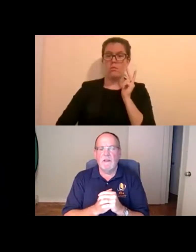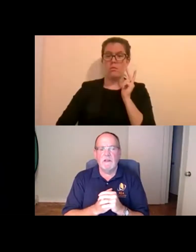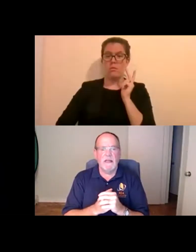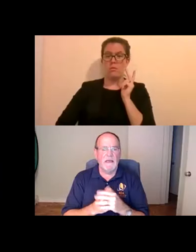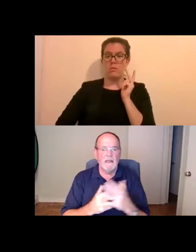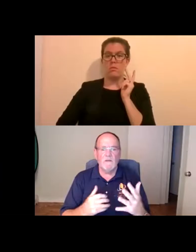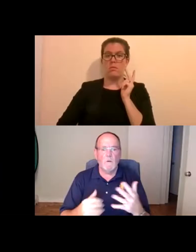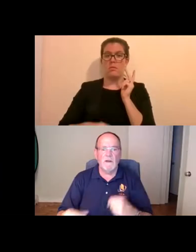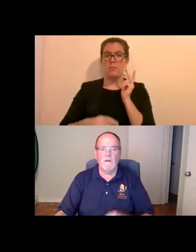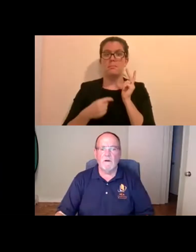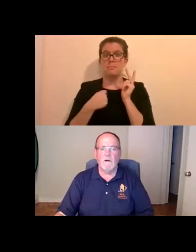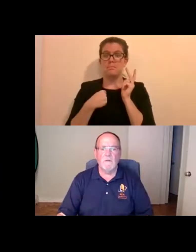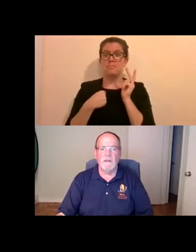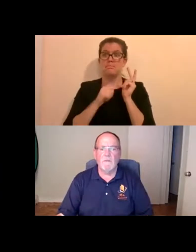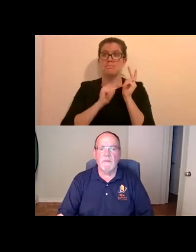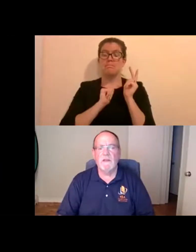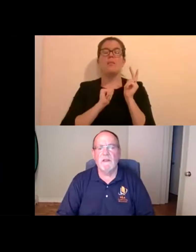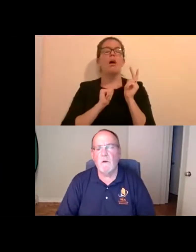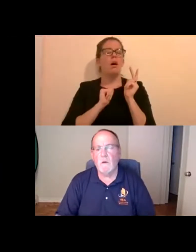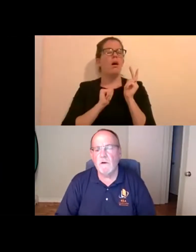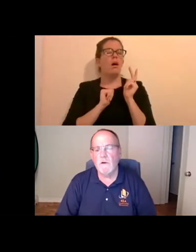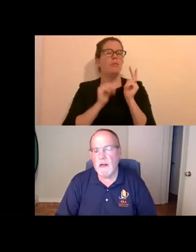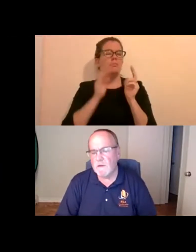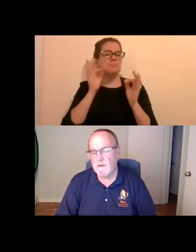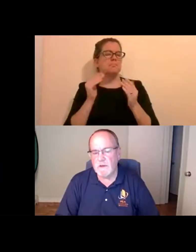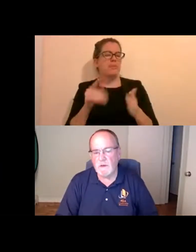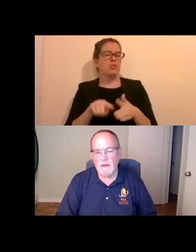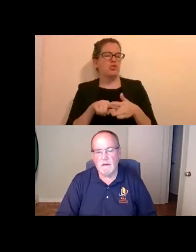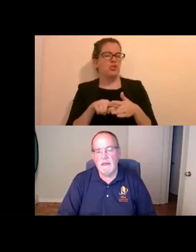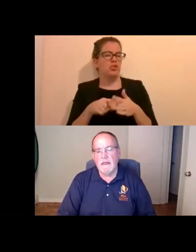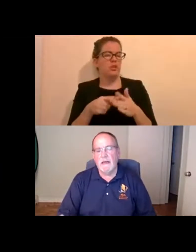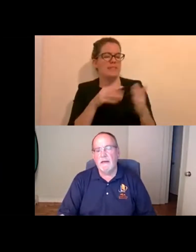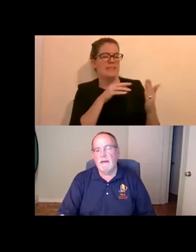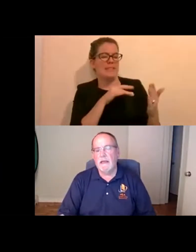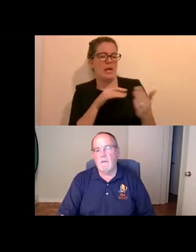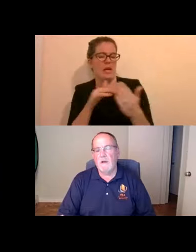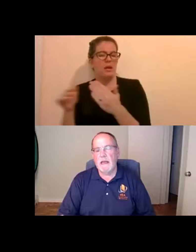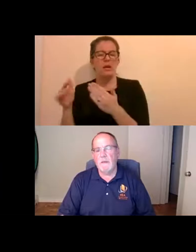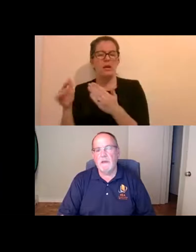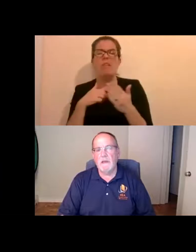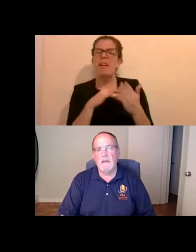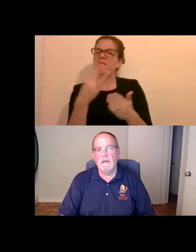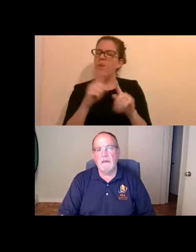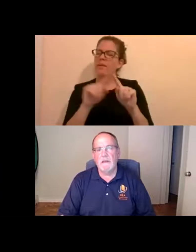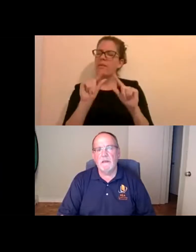I began studying these four different groups, and I mentioned the northern tribes of Israel. And what